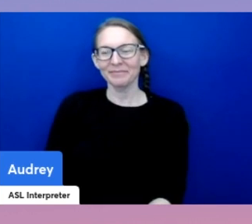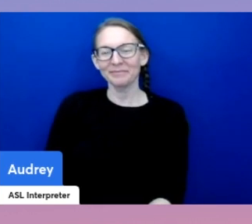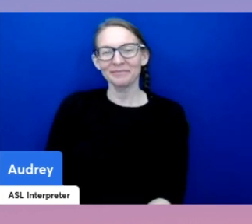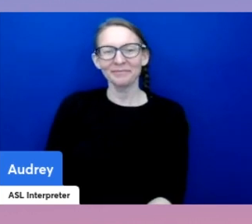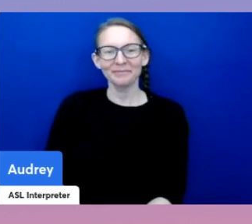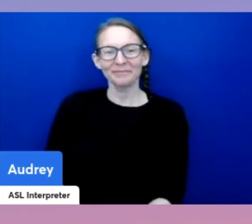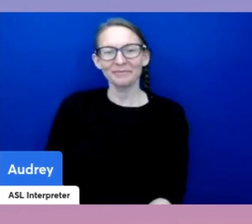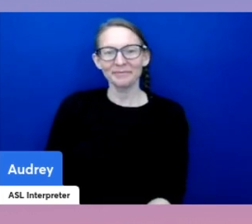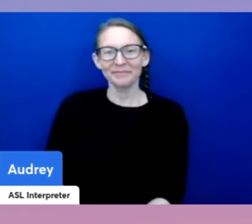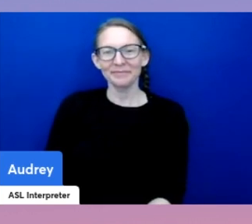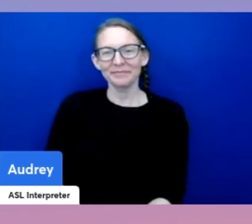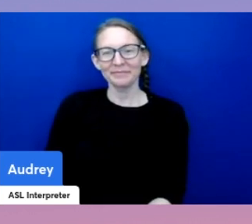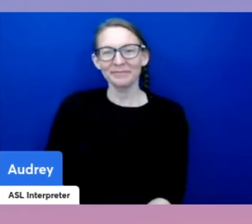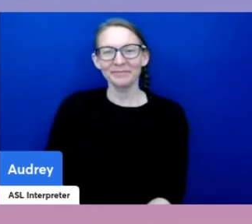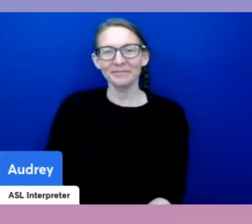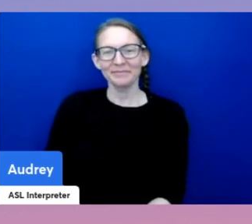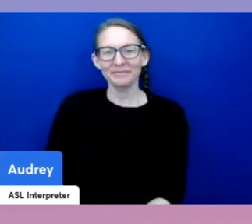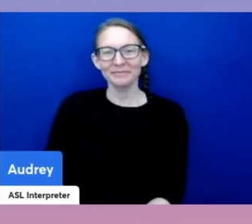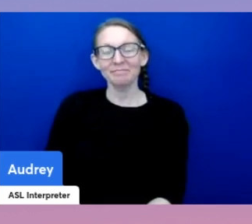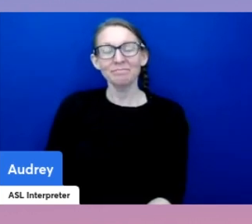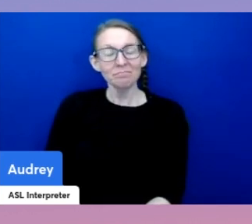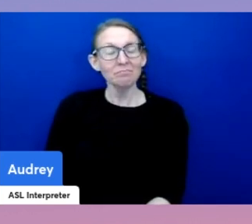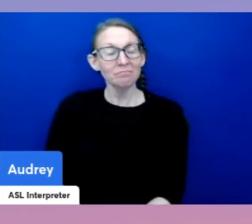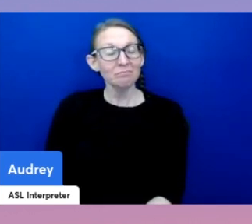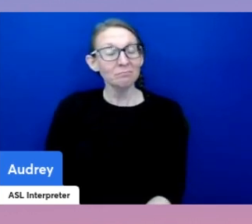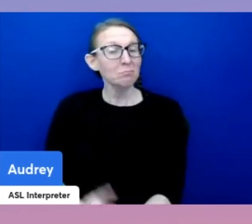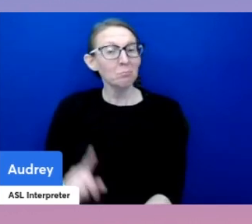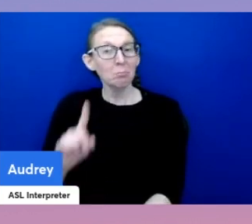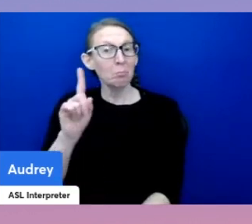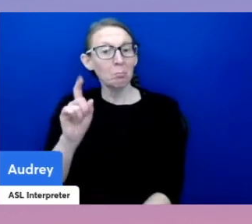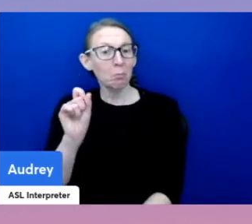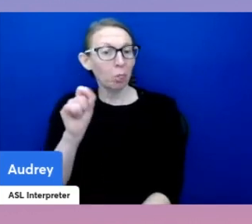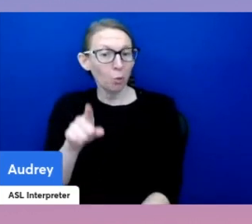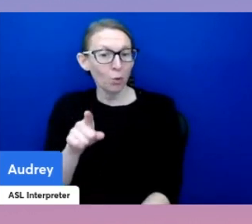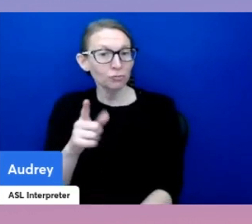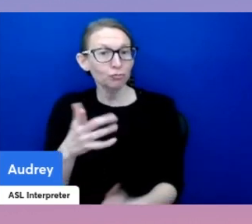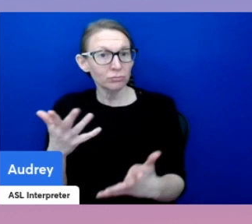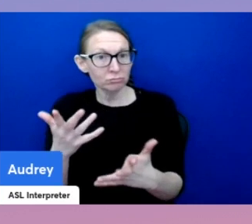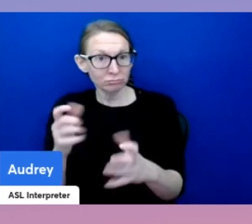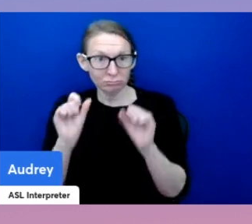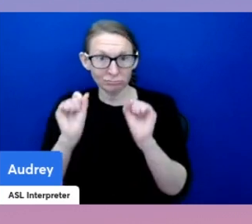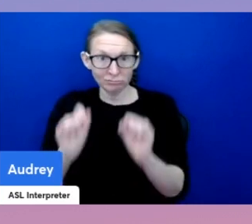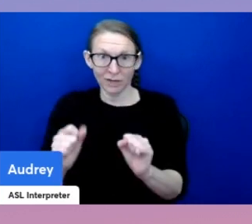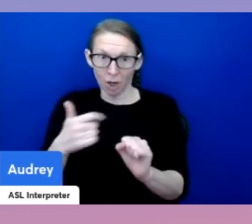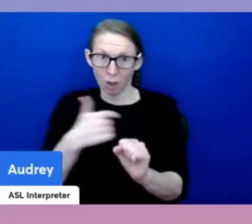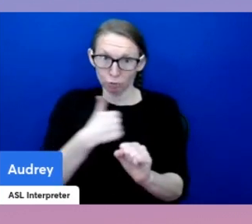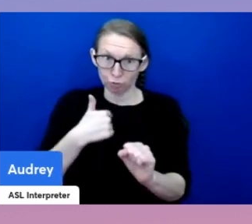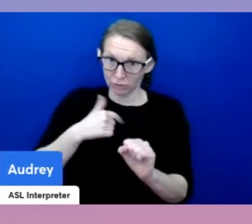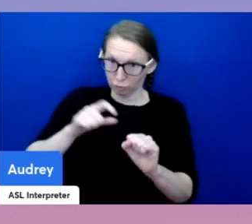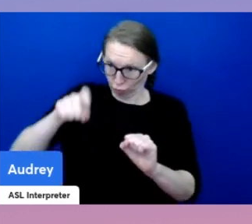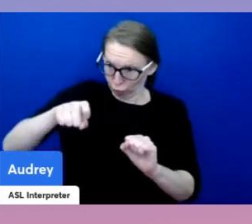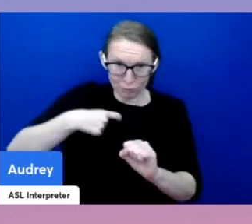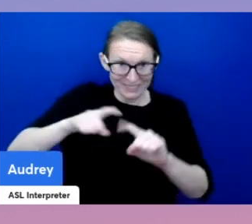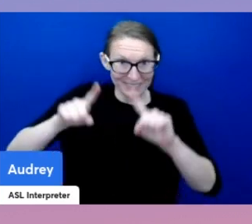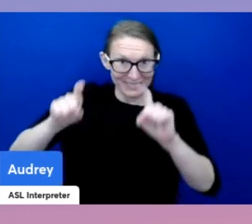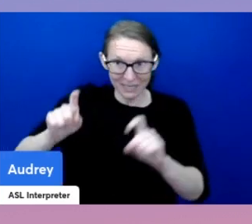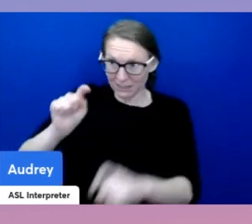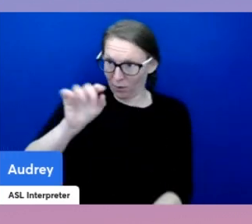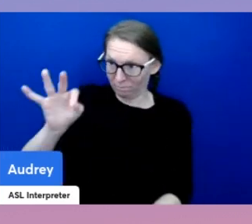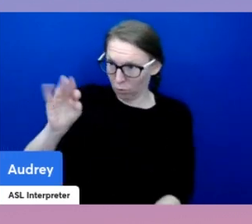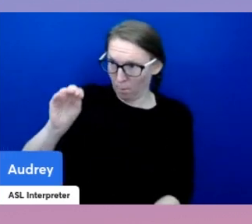Okay, but the question is, should we test the Terraform module? Well, the short answer is